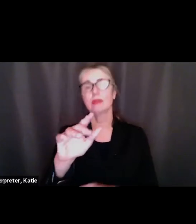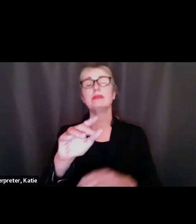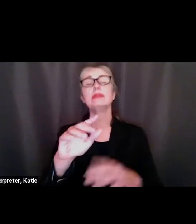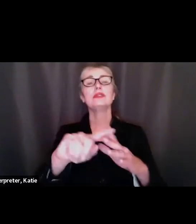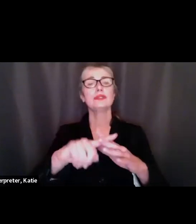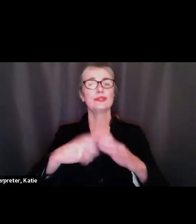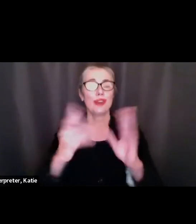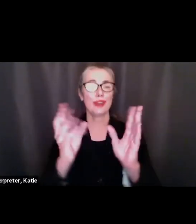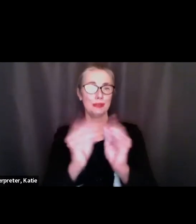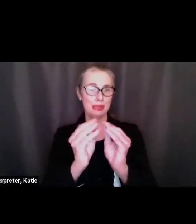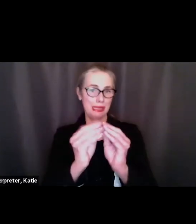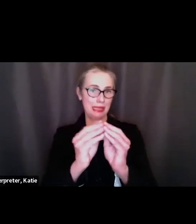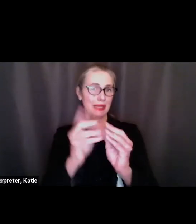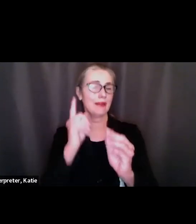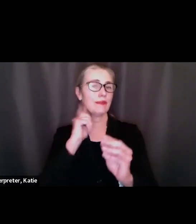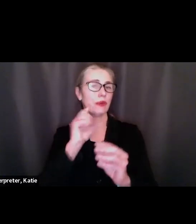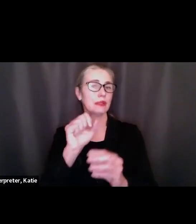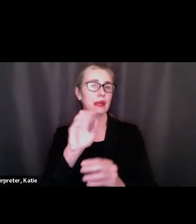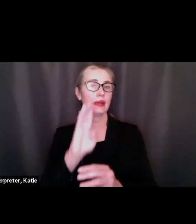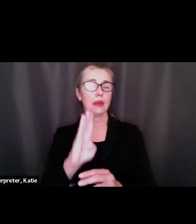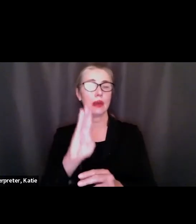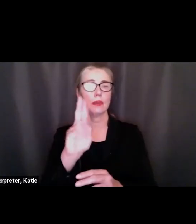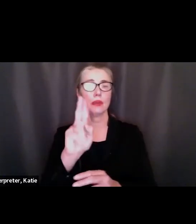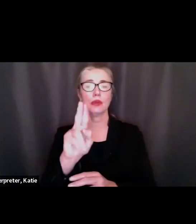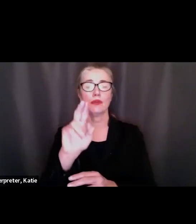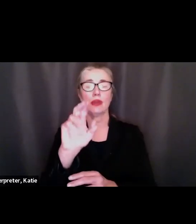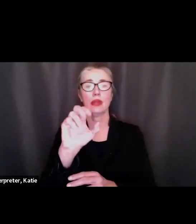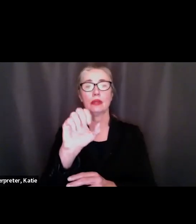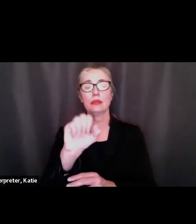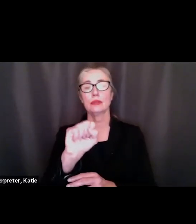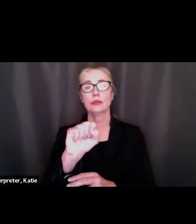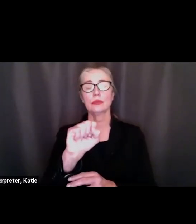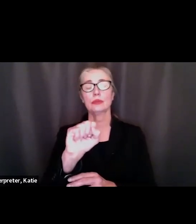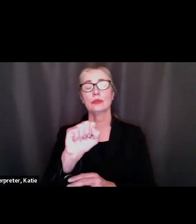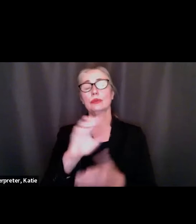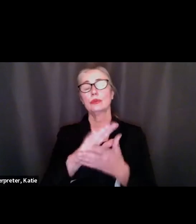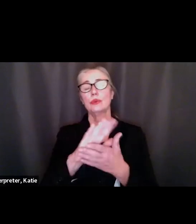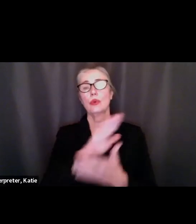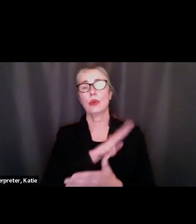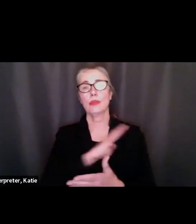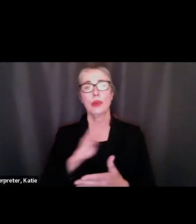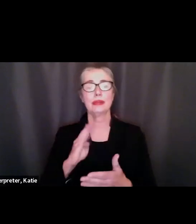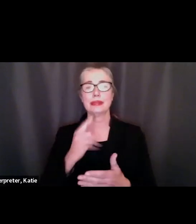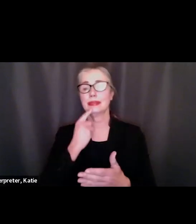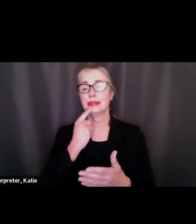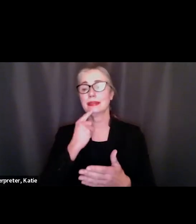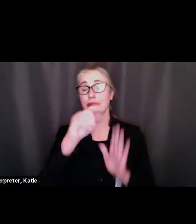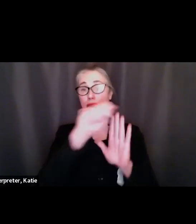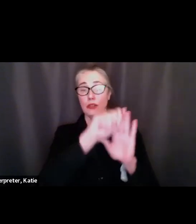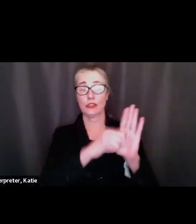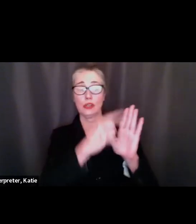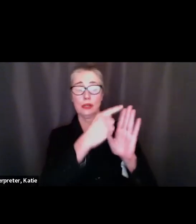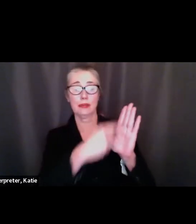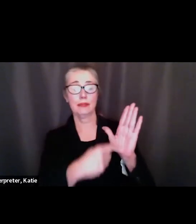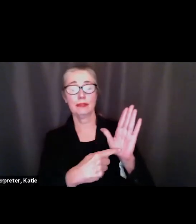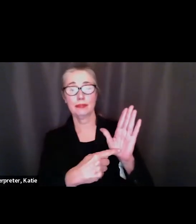order this regular meeting of the santa barbara unified school board as it states on the agenda